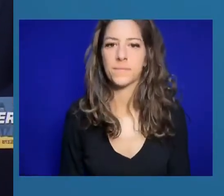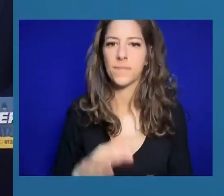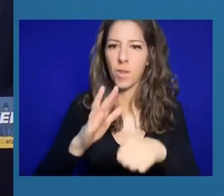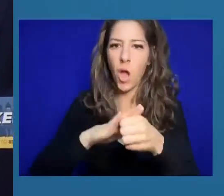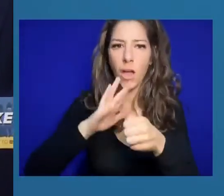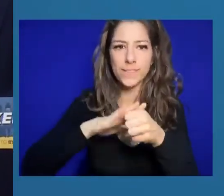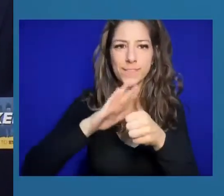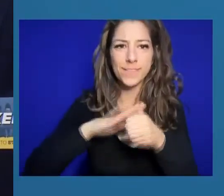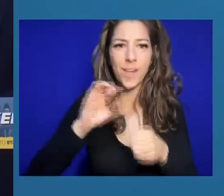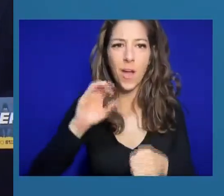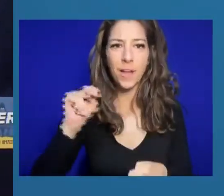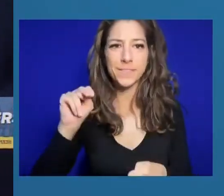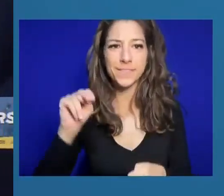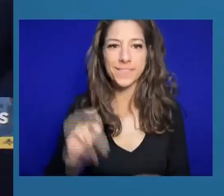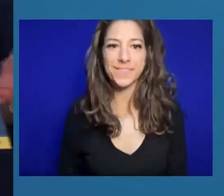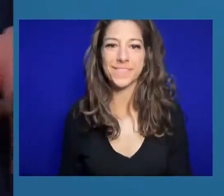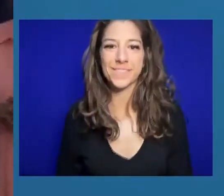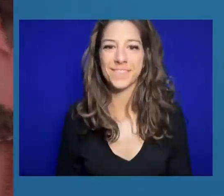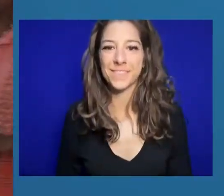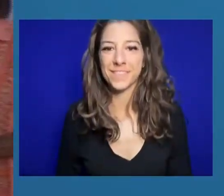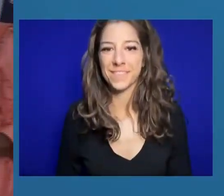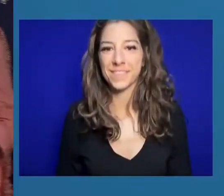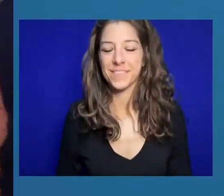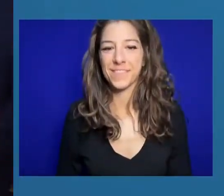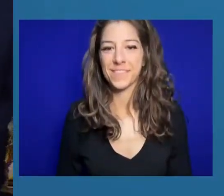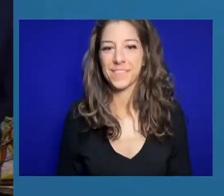All right.